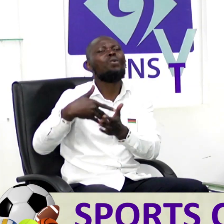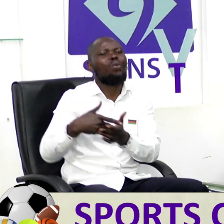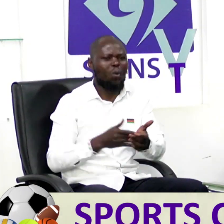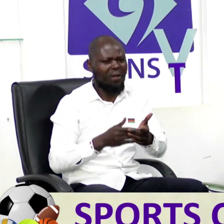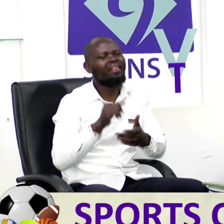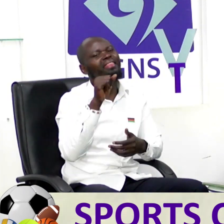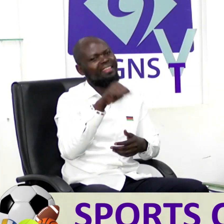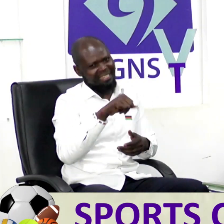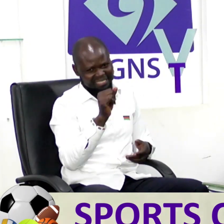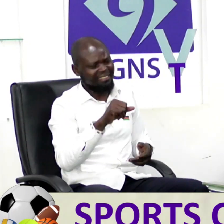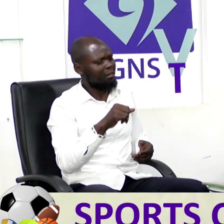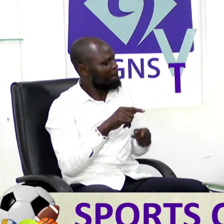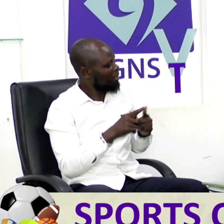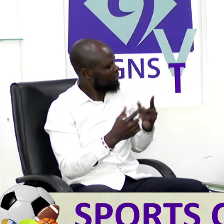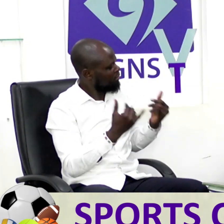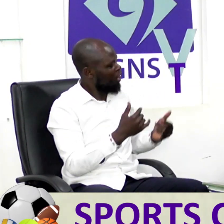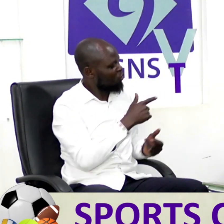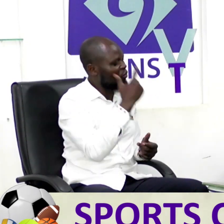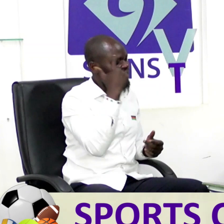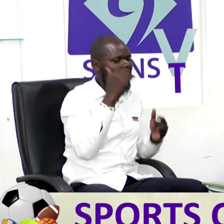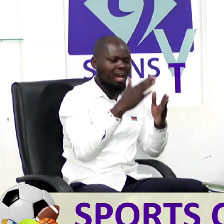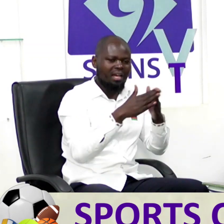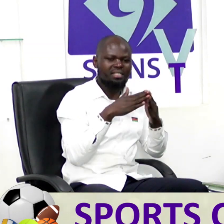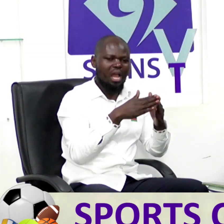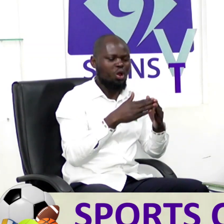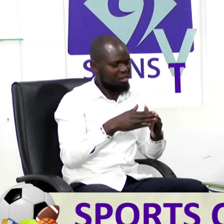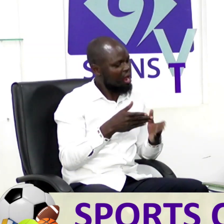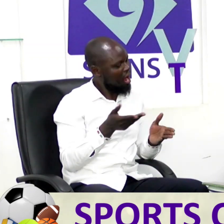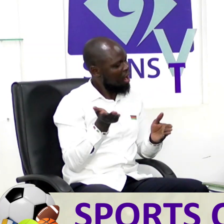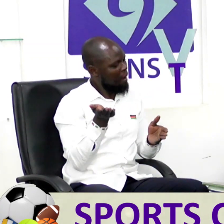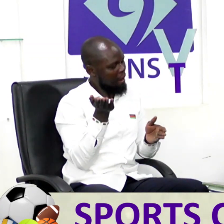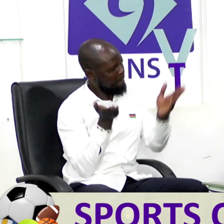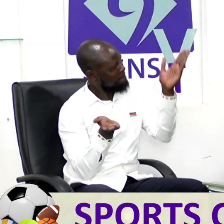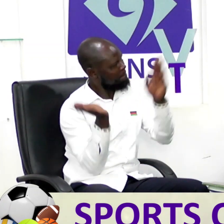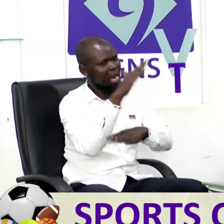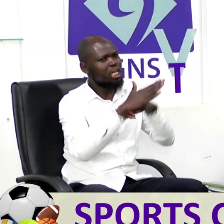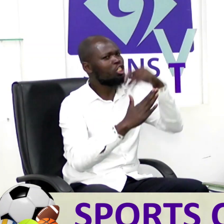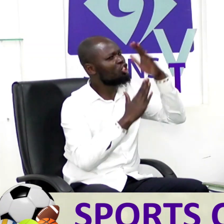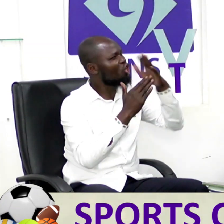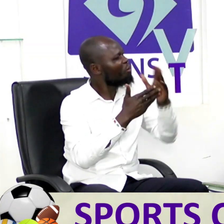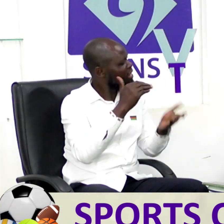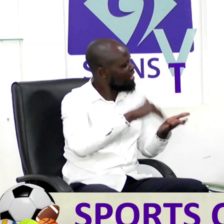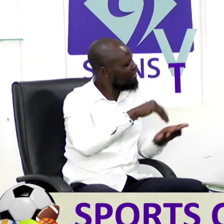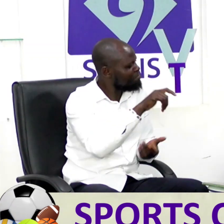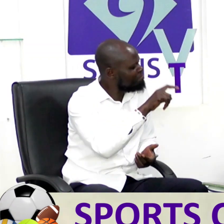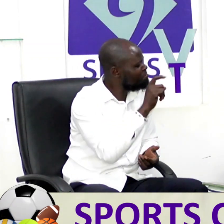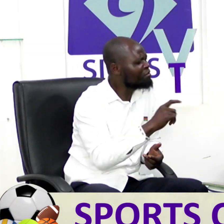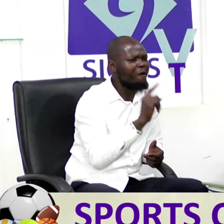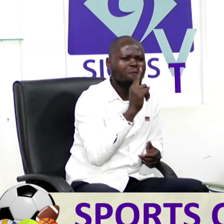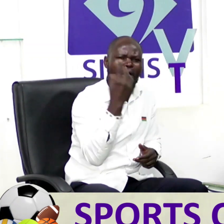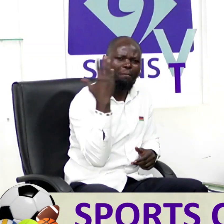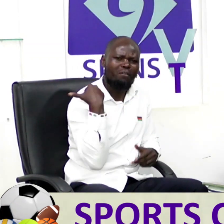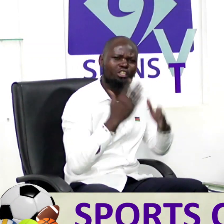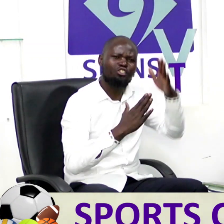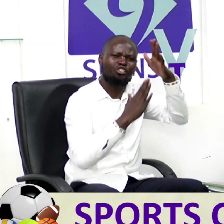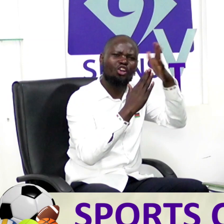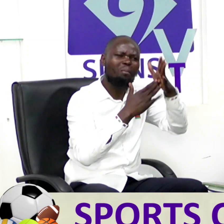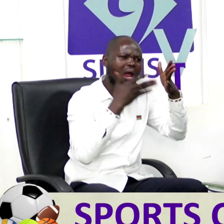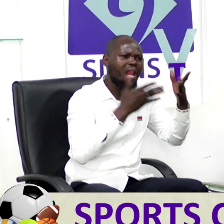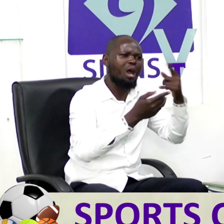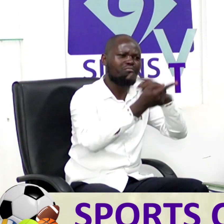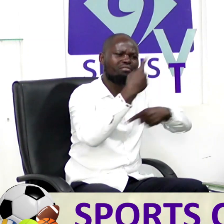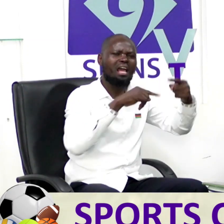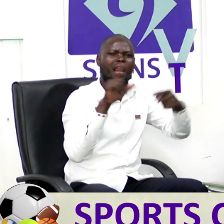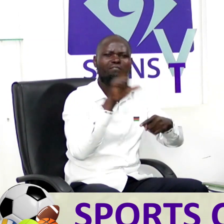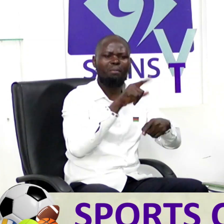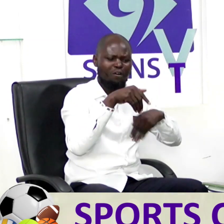Palace has been a weaker team than Arsenal, but what do you think about Arsenal really revamping? Do you think it will come back to the